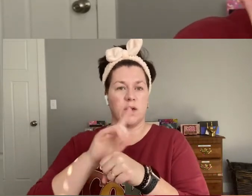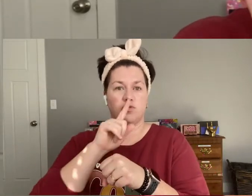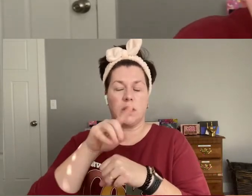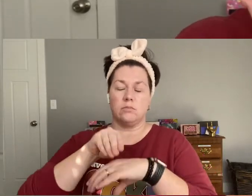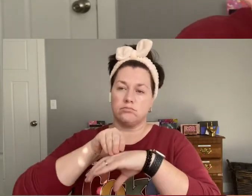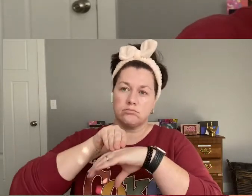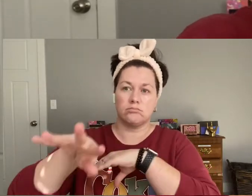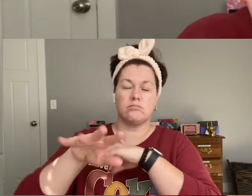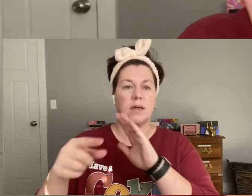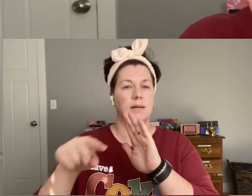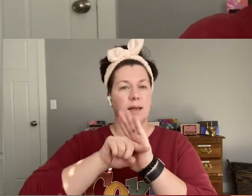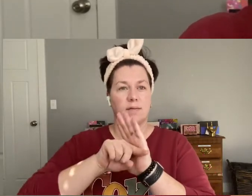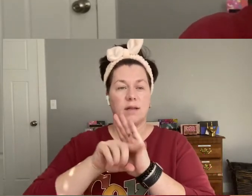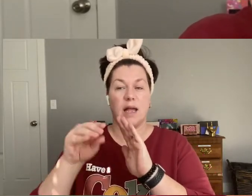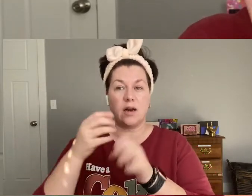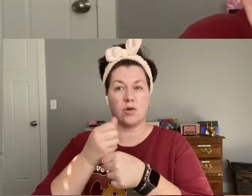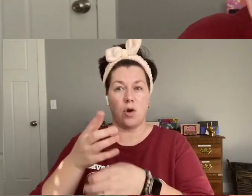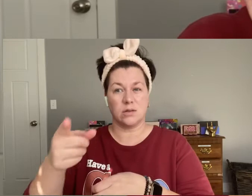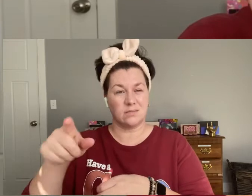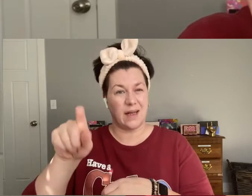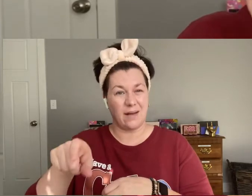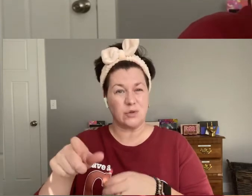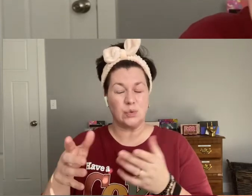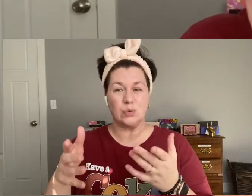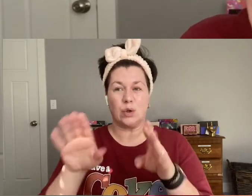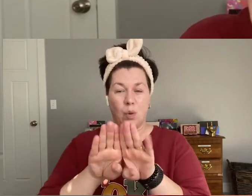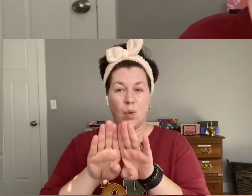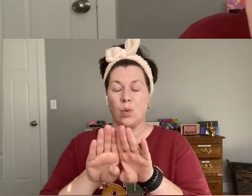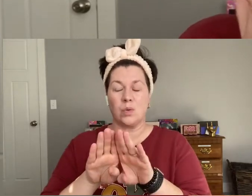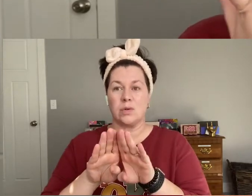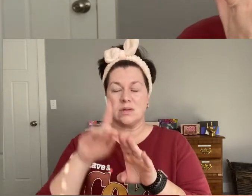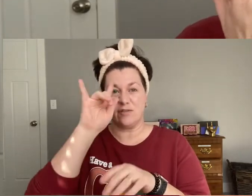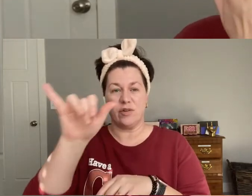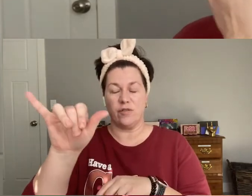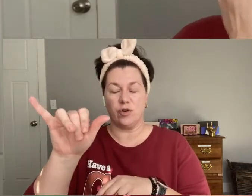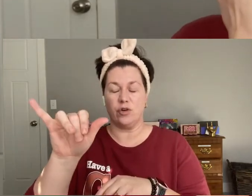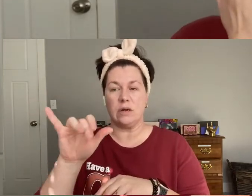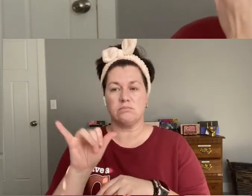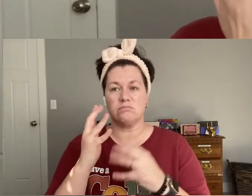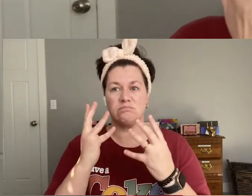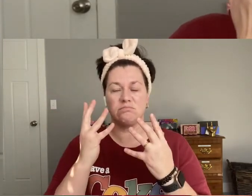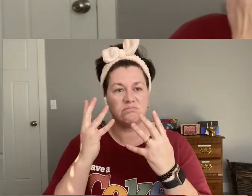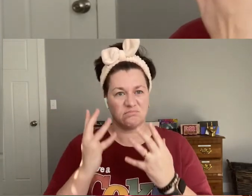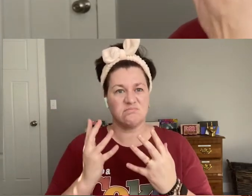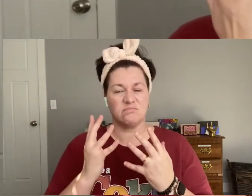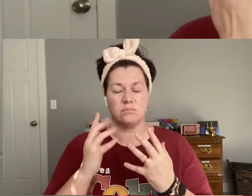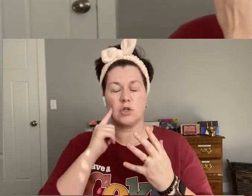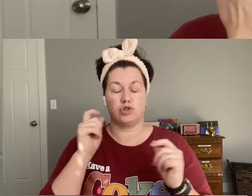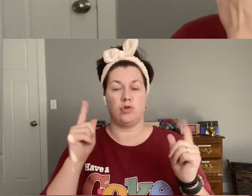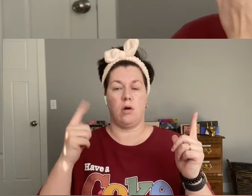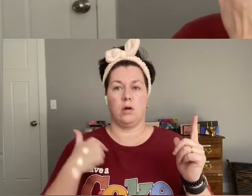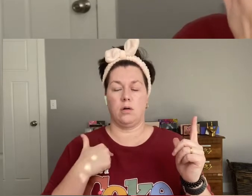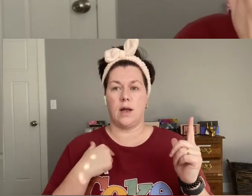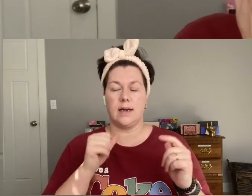with COVID and, you know, closures and things like that has really negatively affected them, and